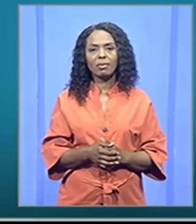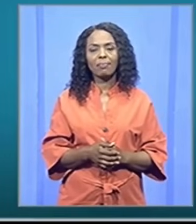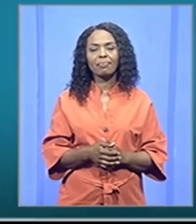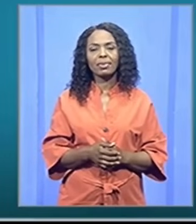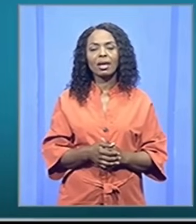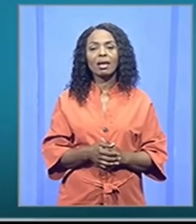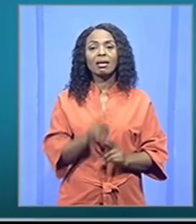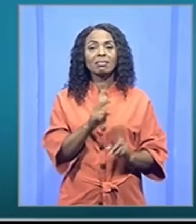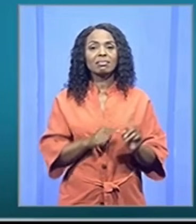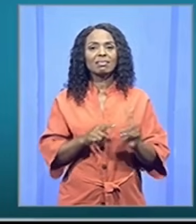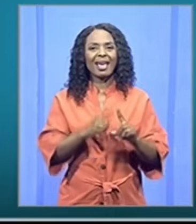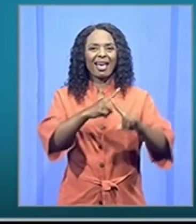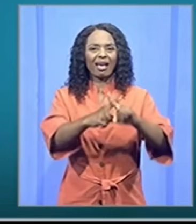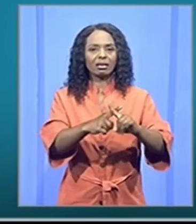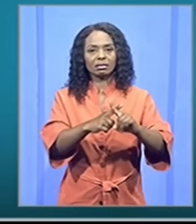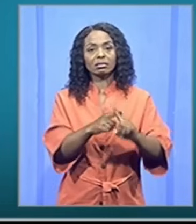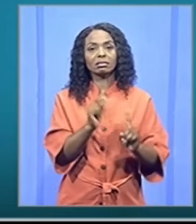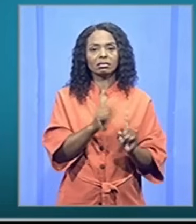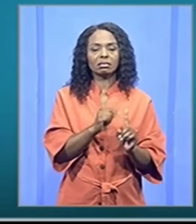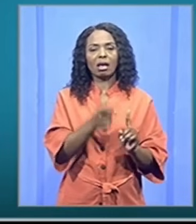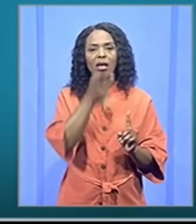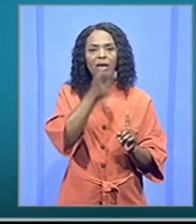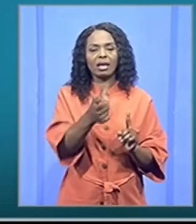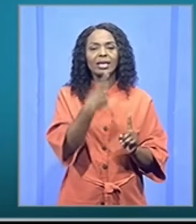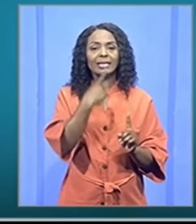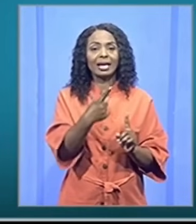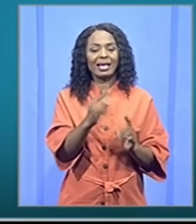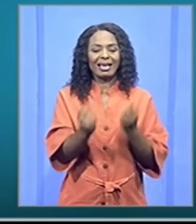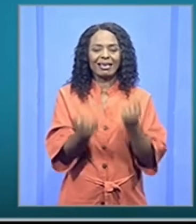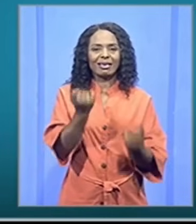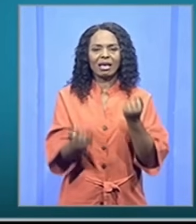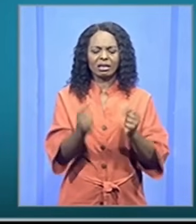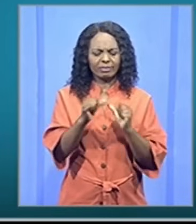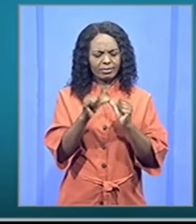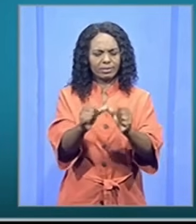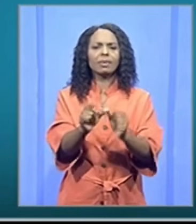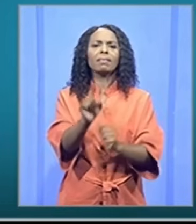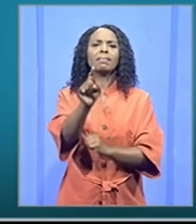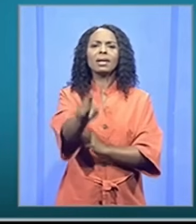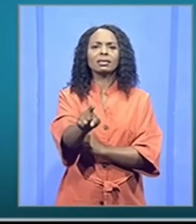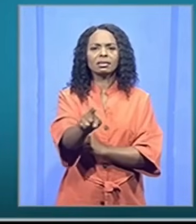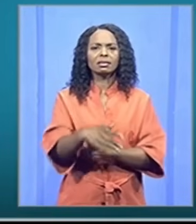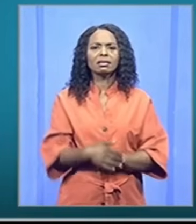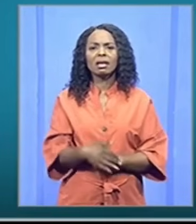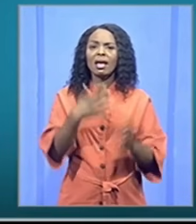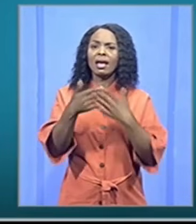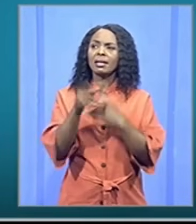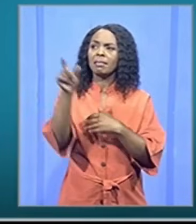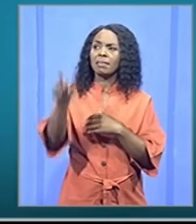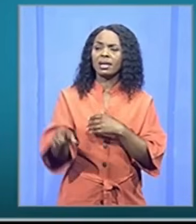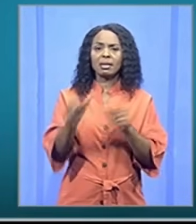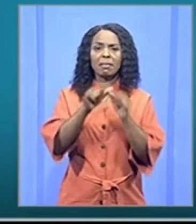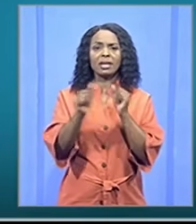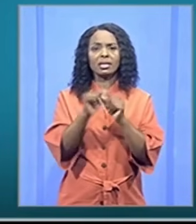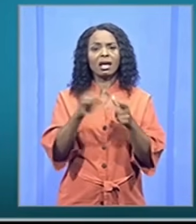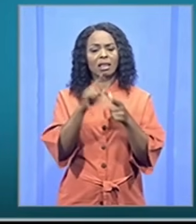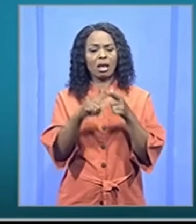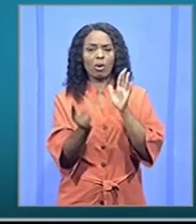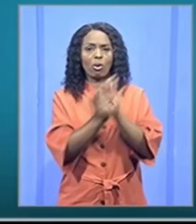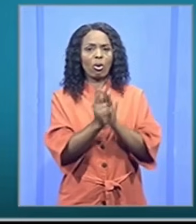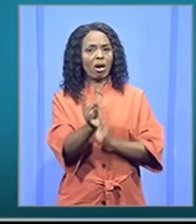Letlakaleng la X Mpho Mokoena o re nna ke re molato ga o tšwele pele ga go yo kaone pele ga molao re ka tlase ga molao